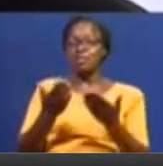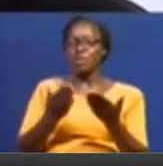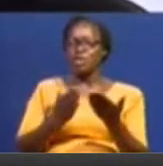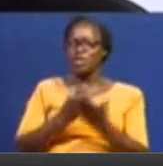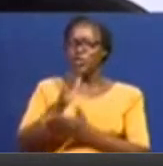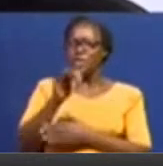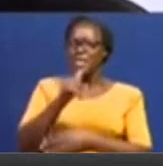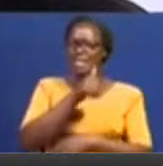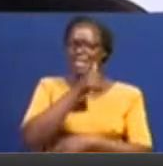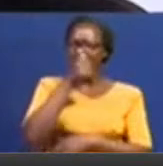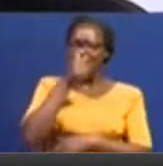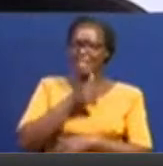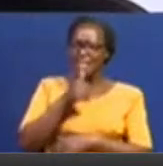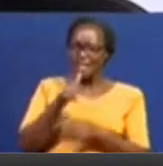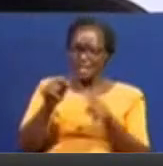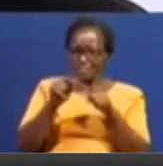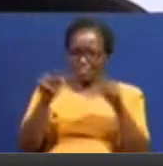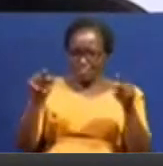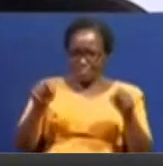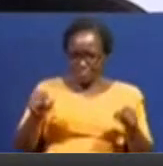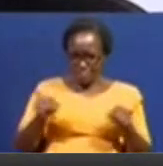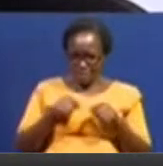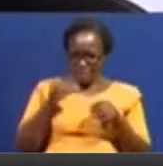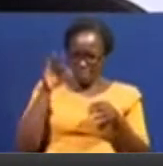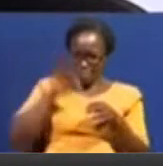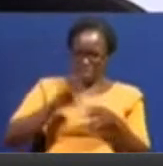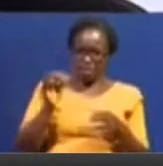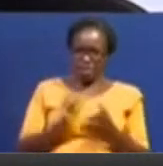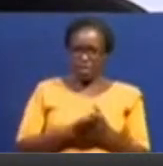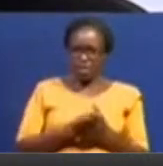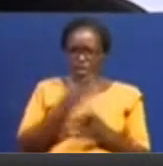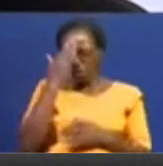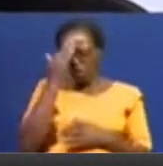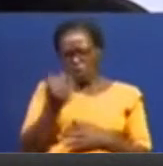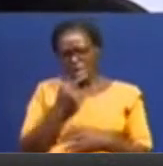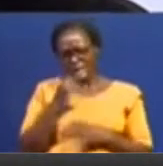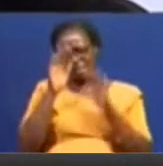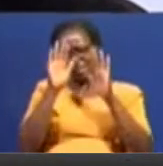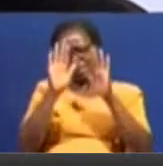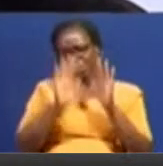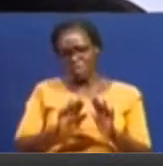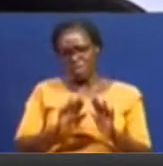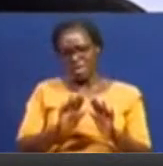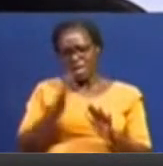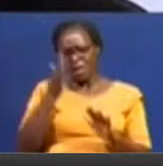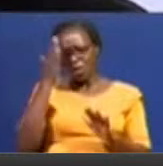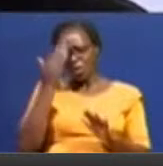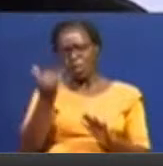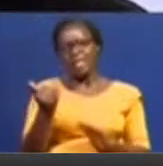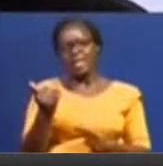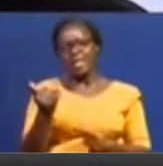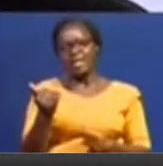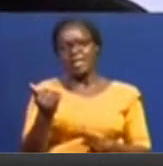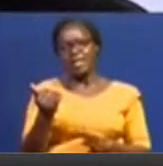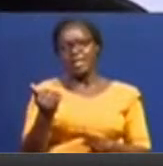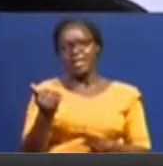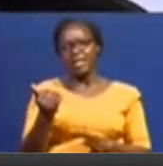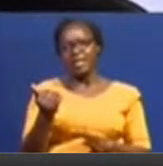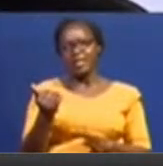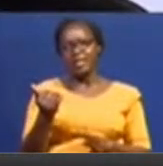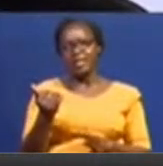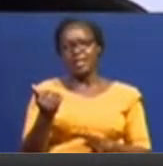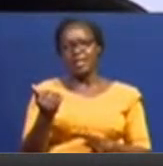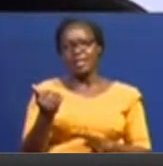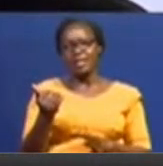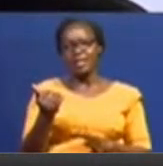secrecy in the ballot. Why do you think this is so? What is its importance